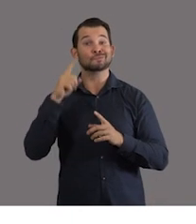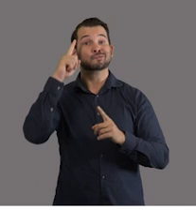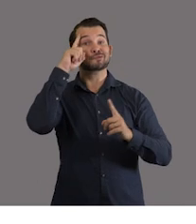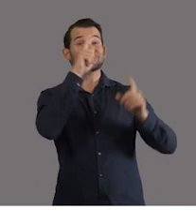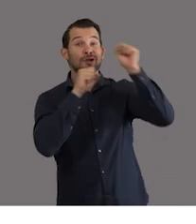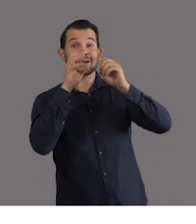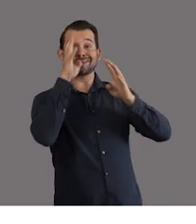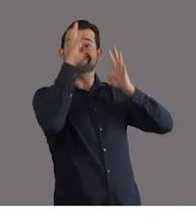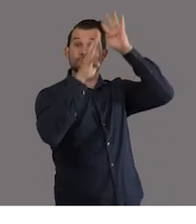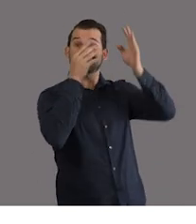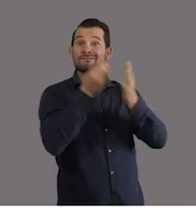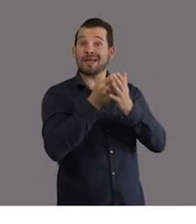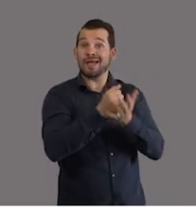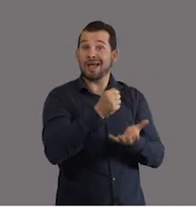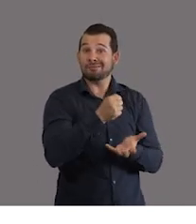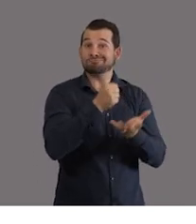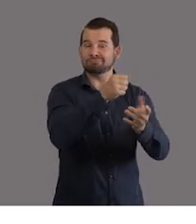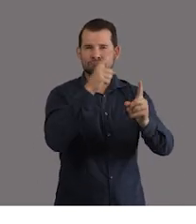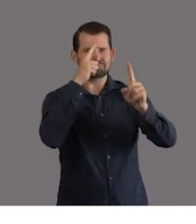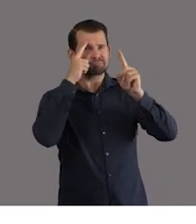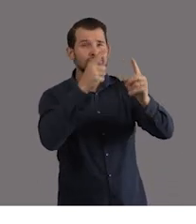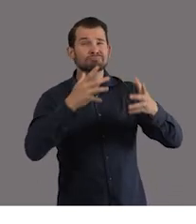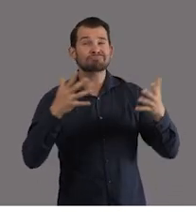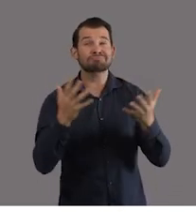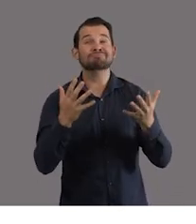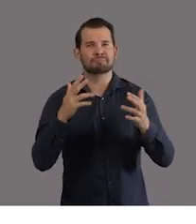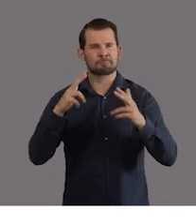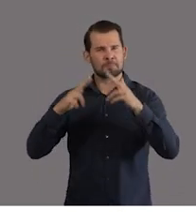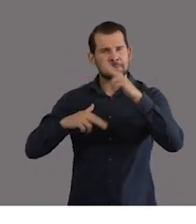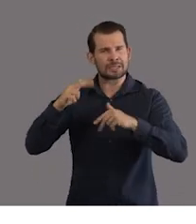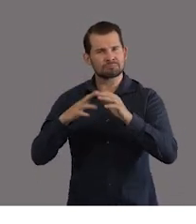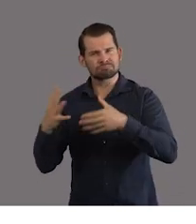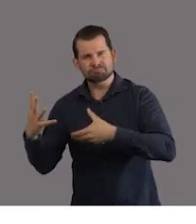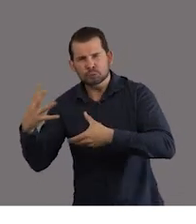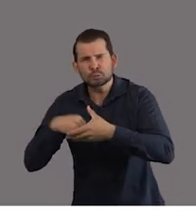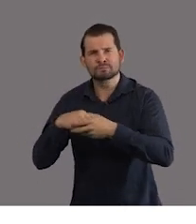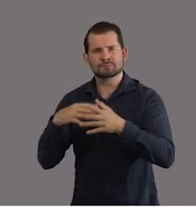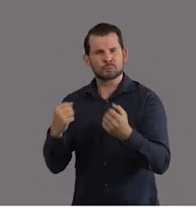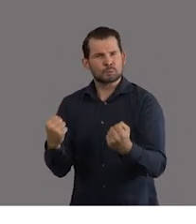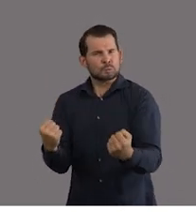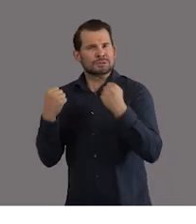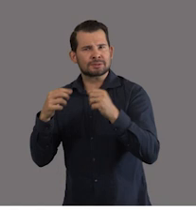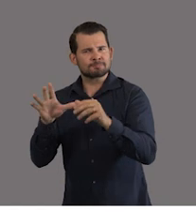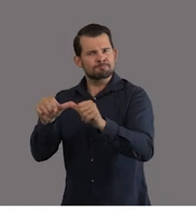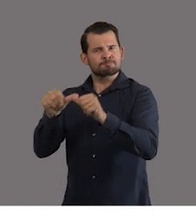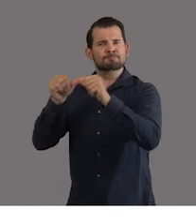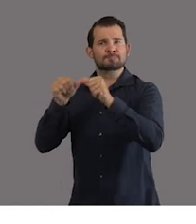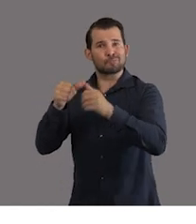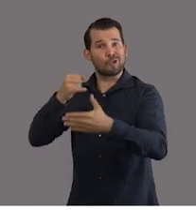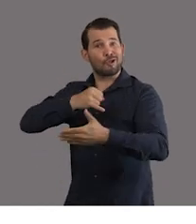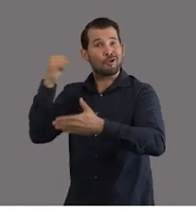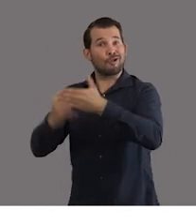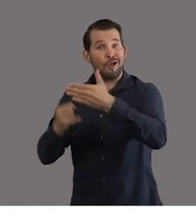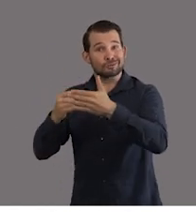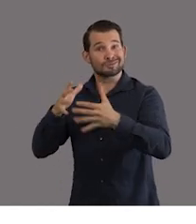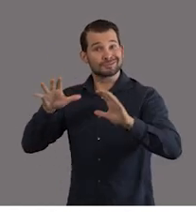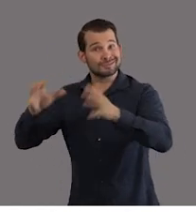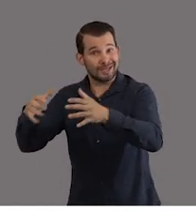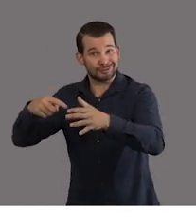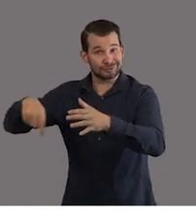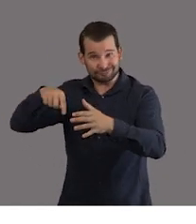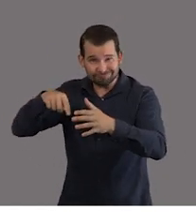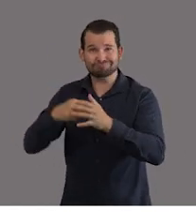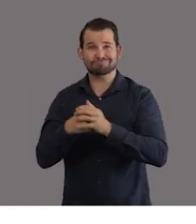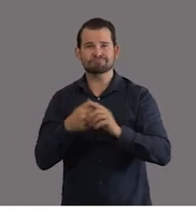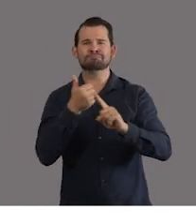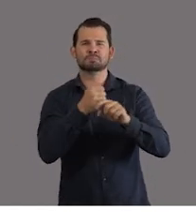The Strategic Innovation Fund aims to build a more inclusive, resilient, sustainable arts sector. It supports activities related